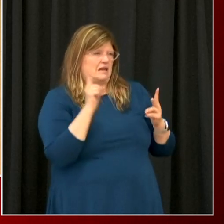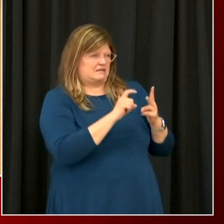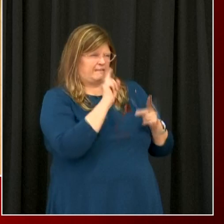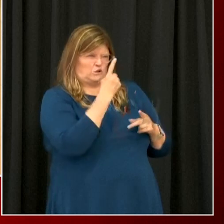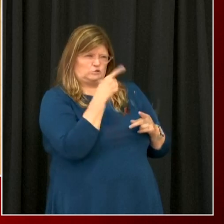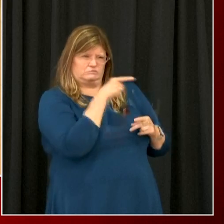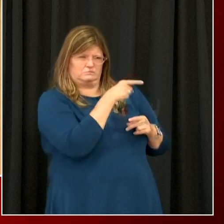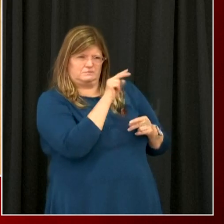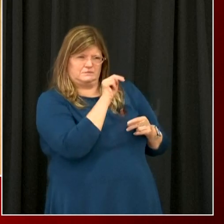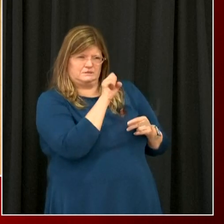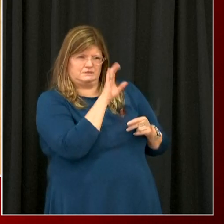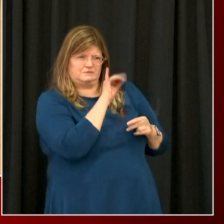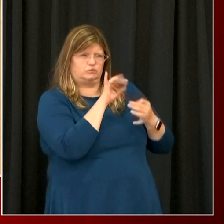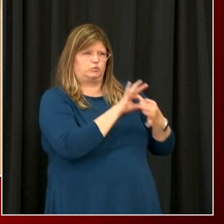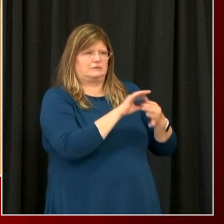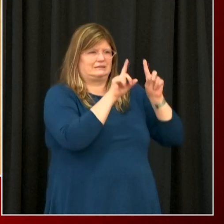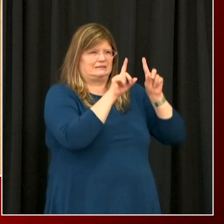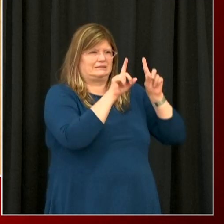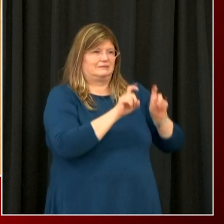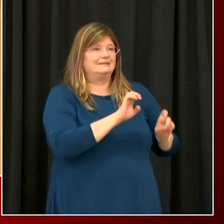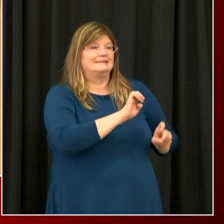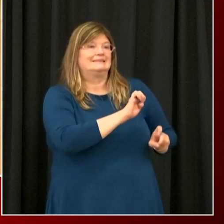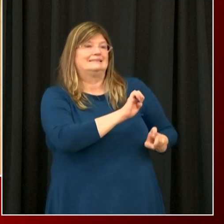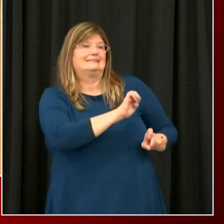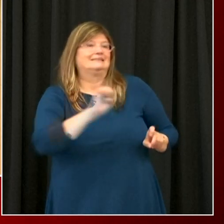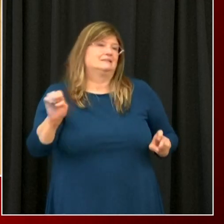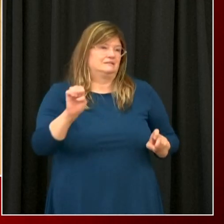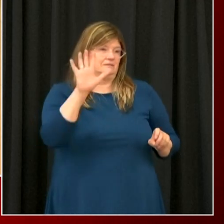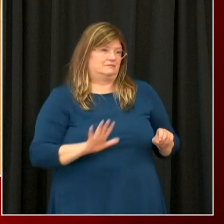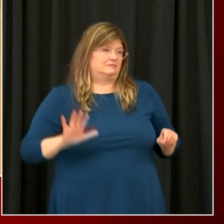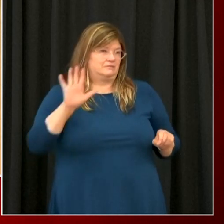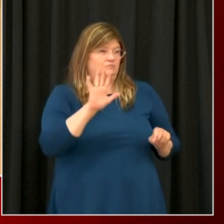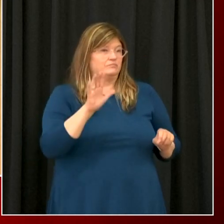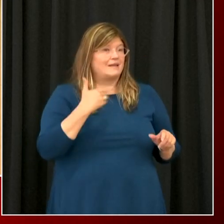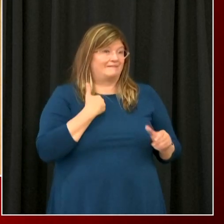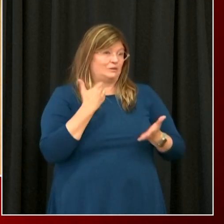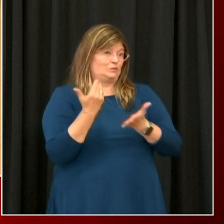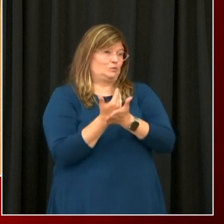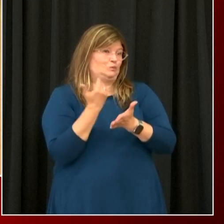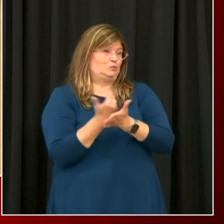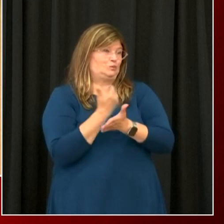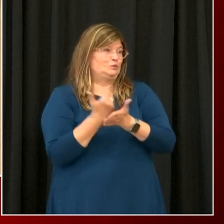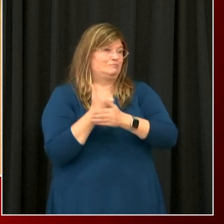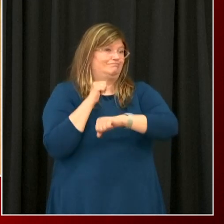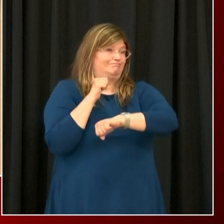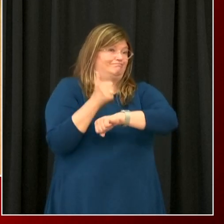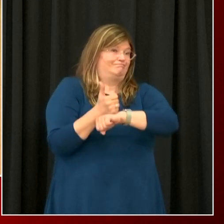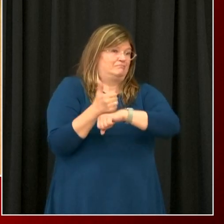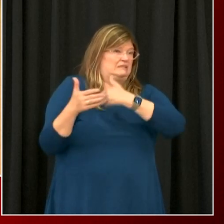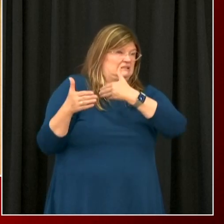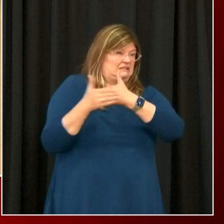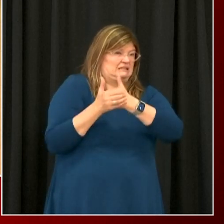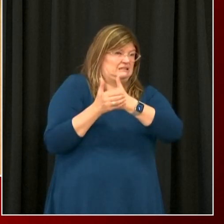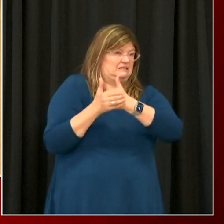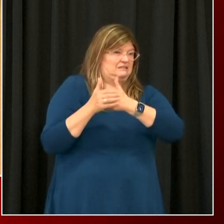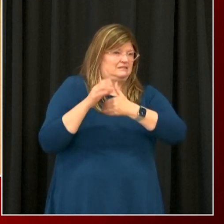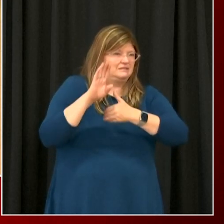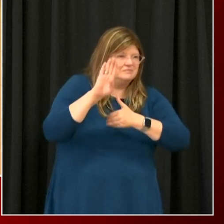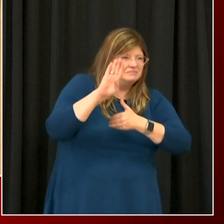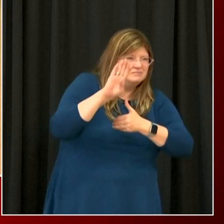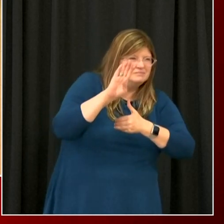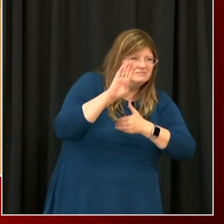river, particularly the new setup that you have near the big chair, do you have a sense, and you don't have to give me hard numbers, but do you have